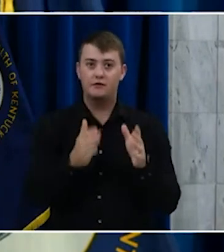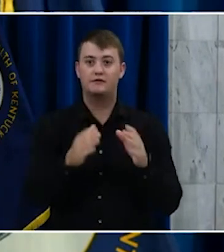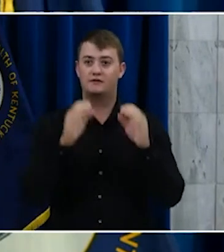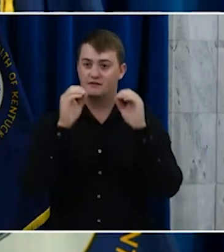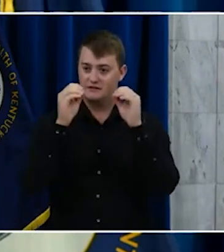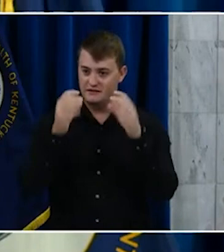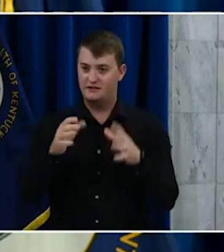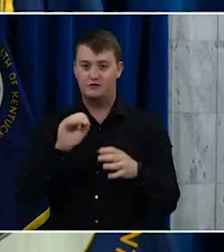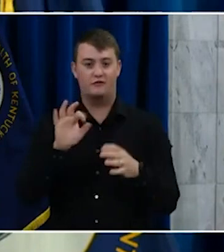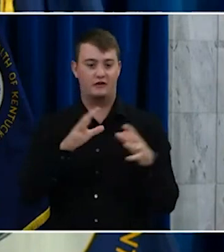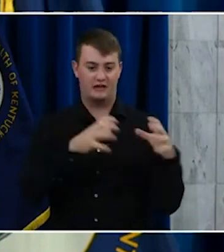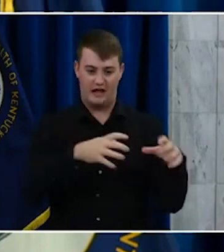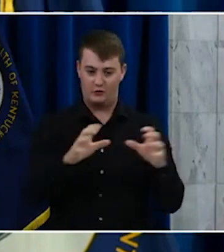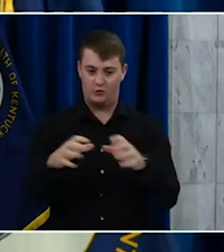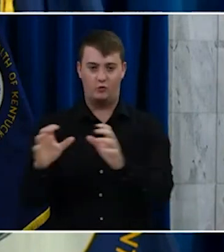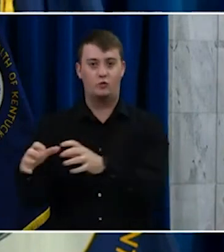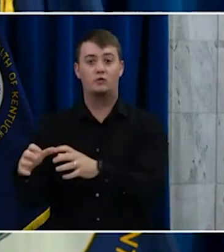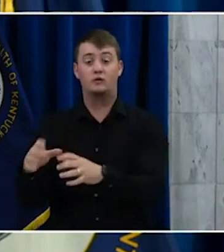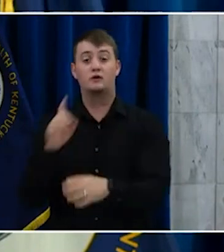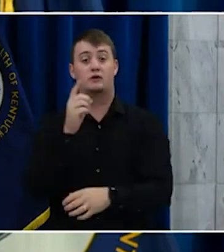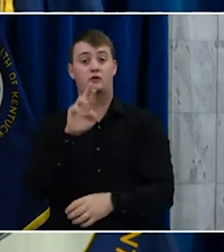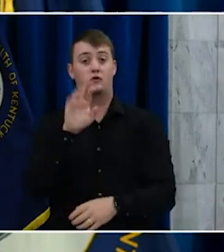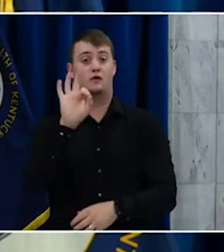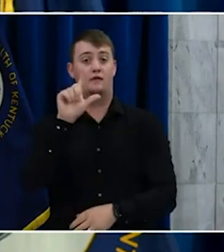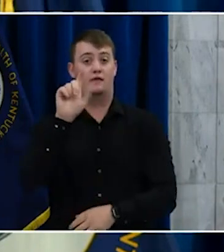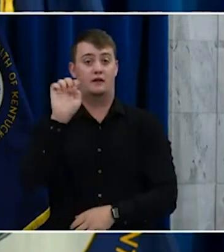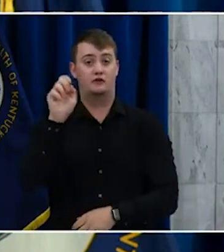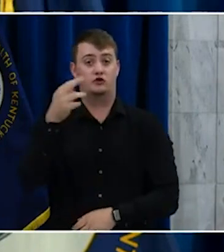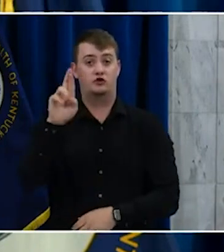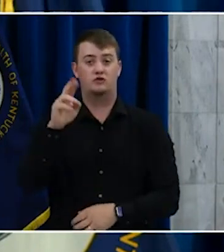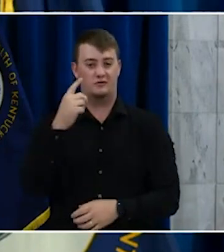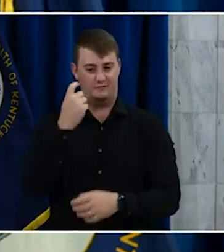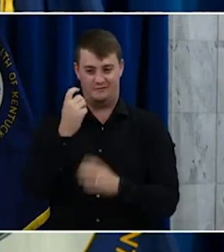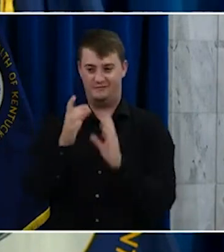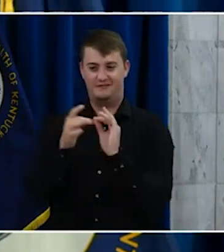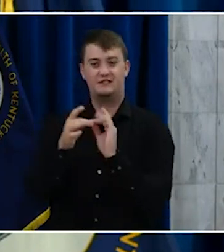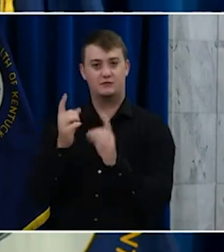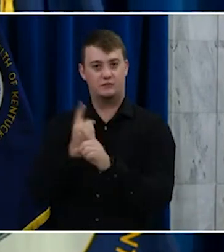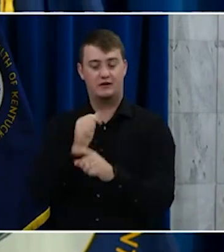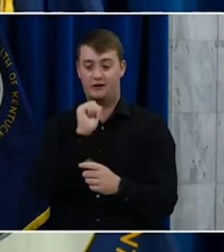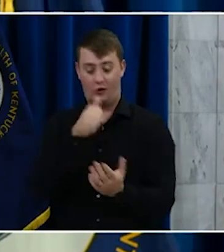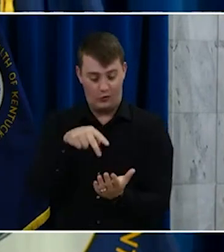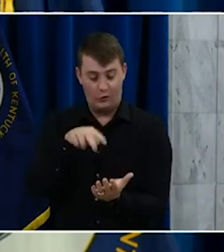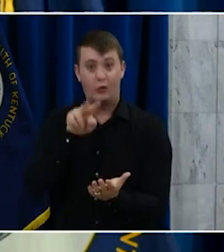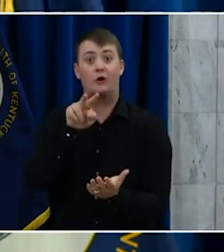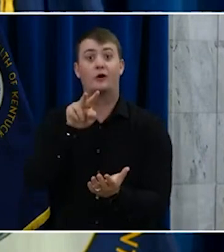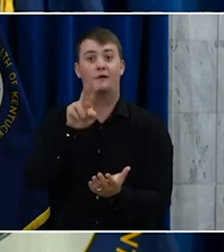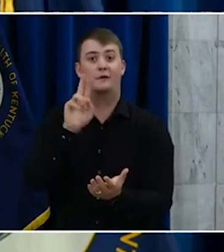of the categories. Dr. Fletcher said it right when he said, don't look up.